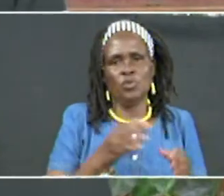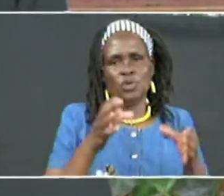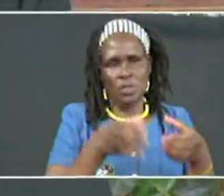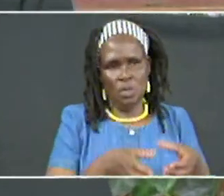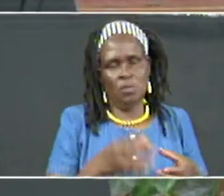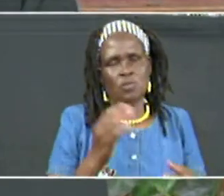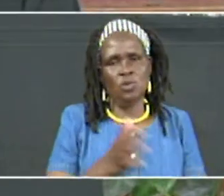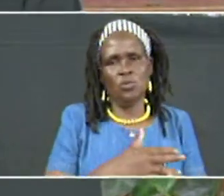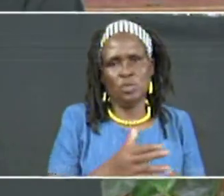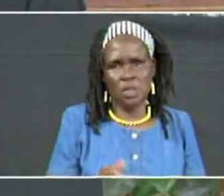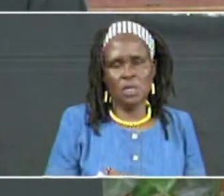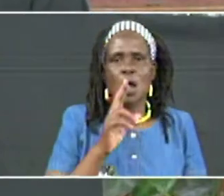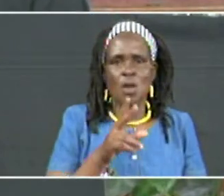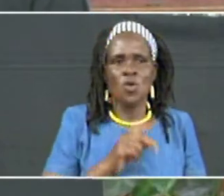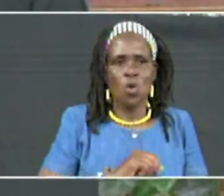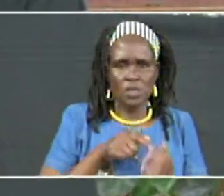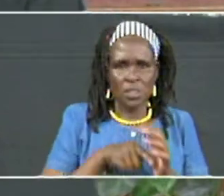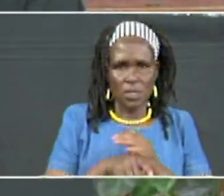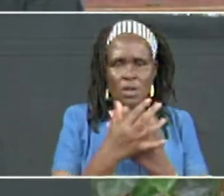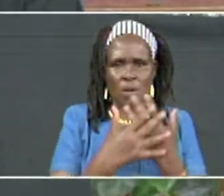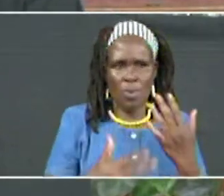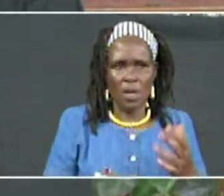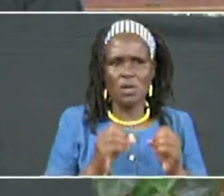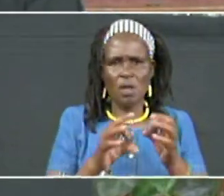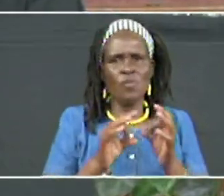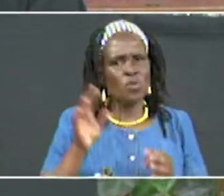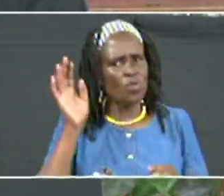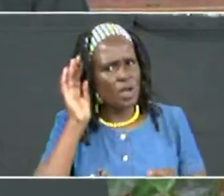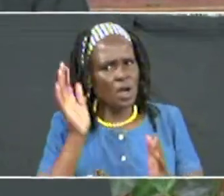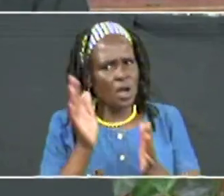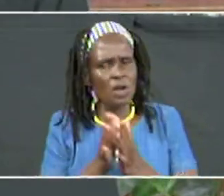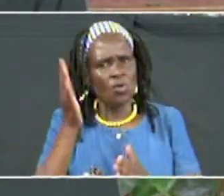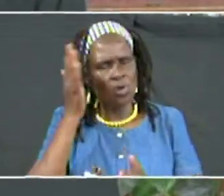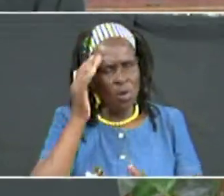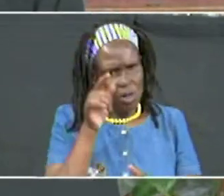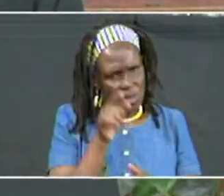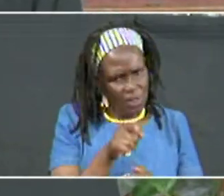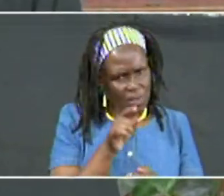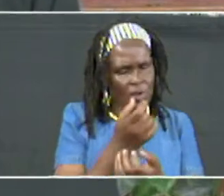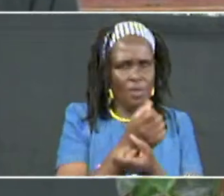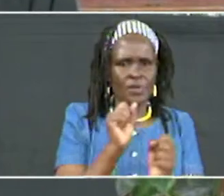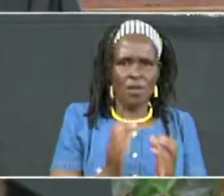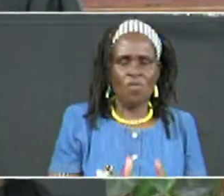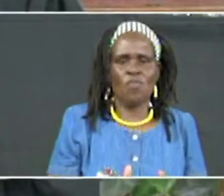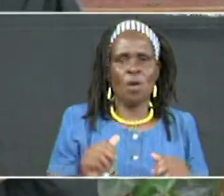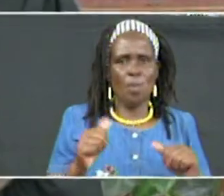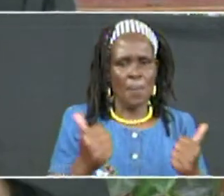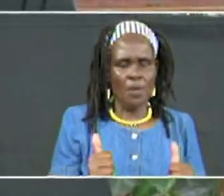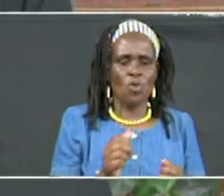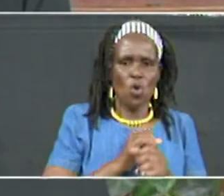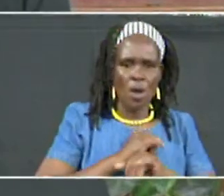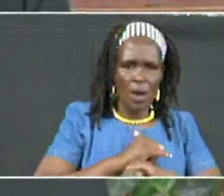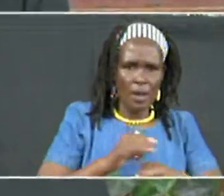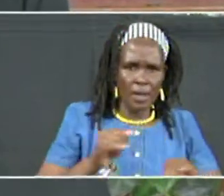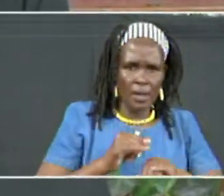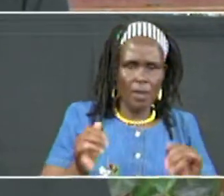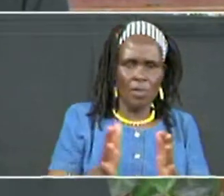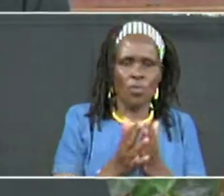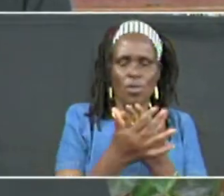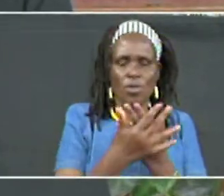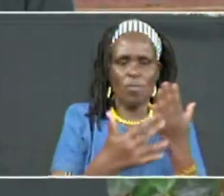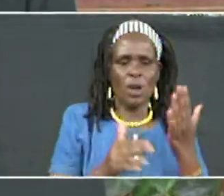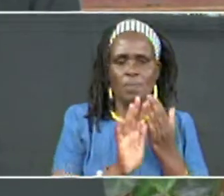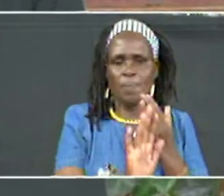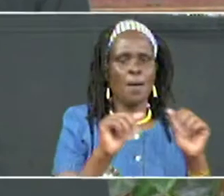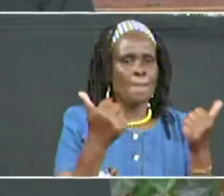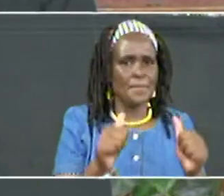perhaps if you're here and you do not know the Savior, you are not washed in his blood, you would respond to him. But so that the